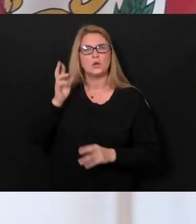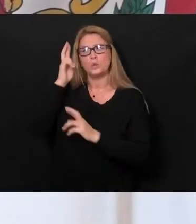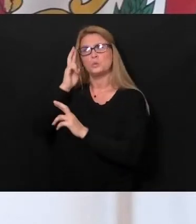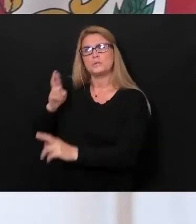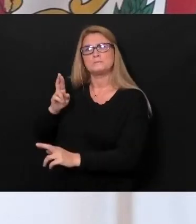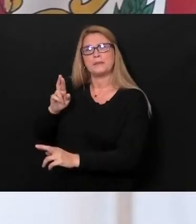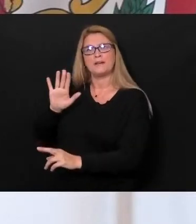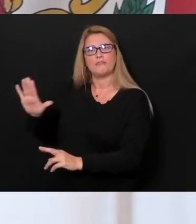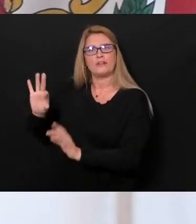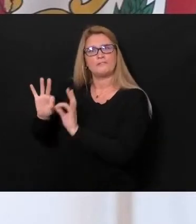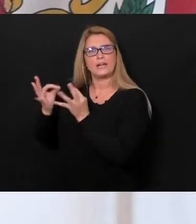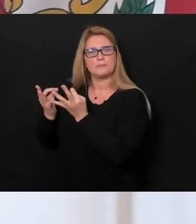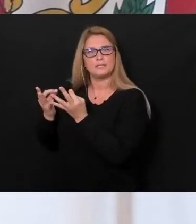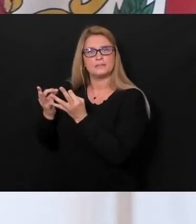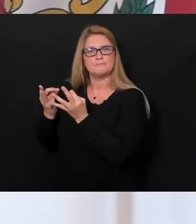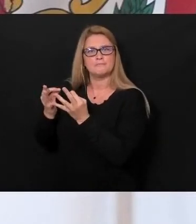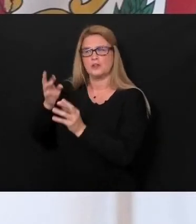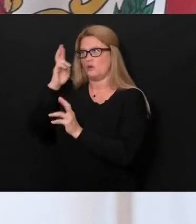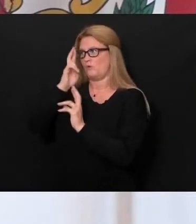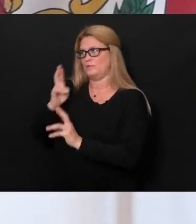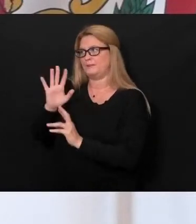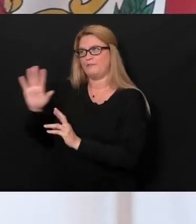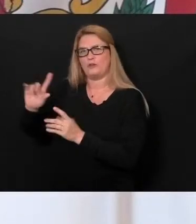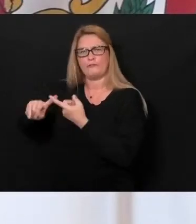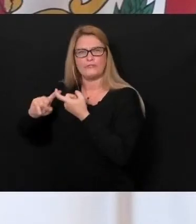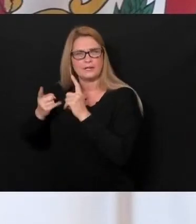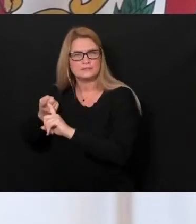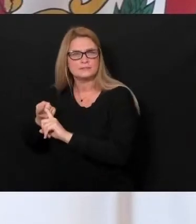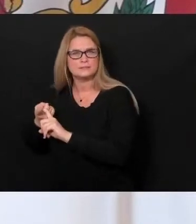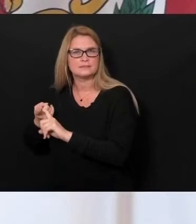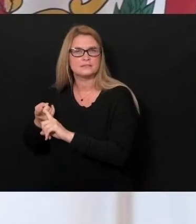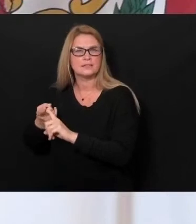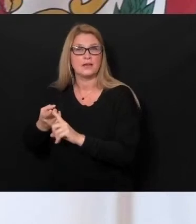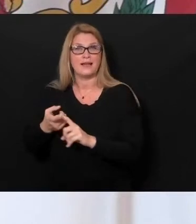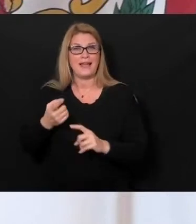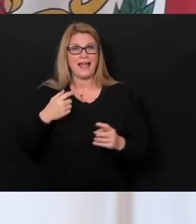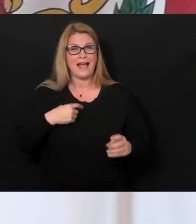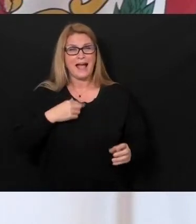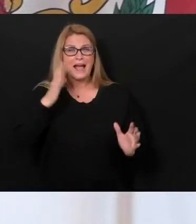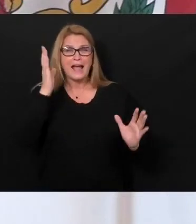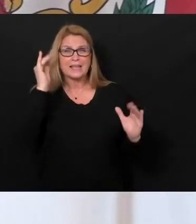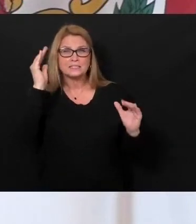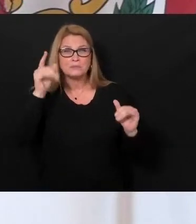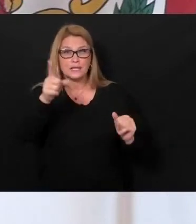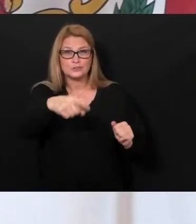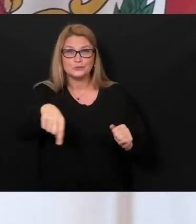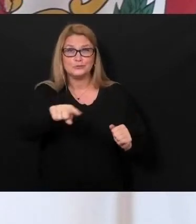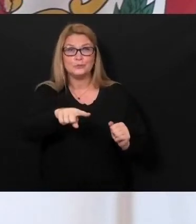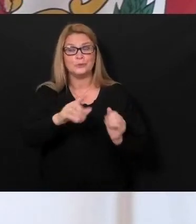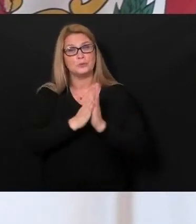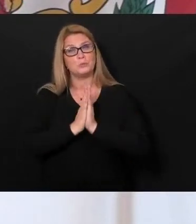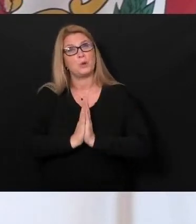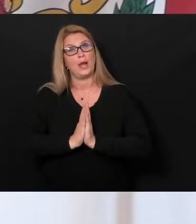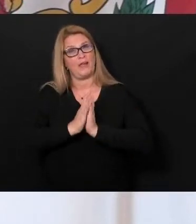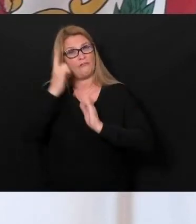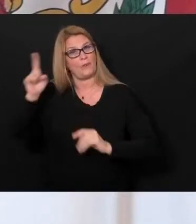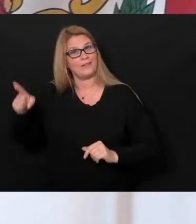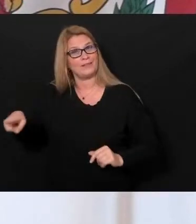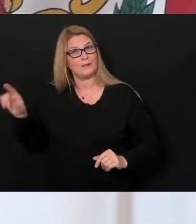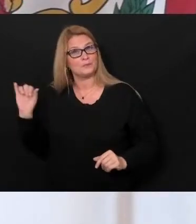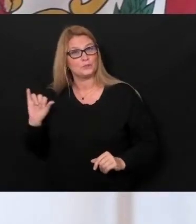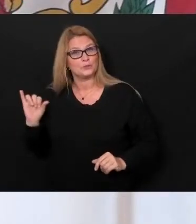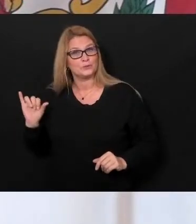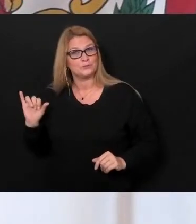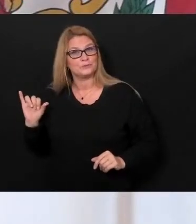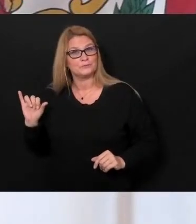ones. I really expect every one of us to keep these people in their prayers, or in